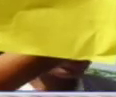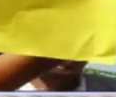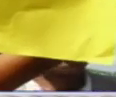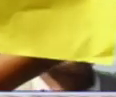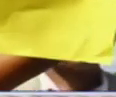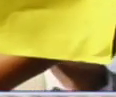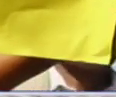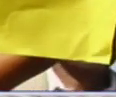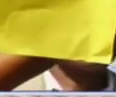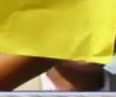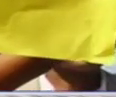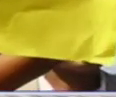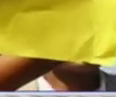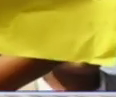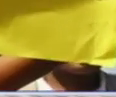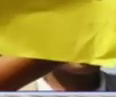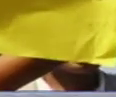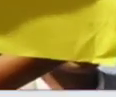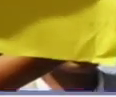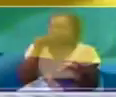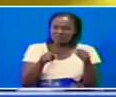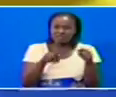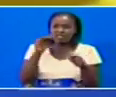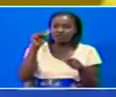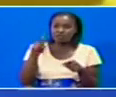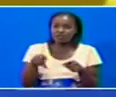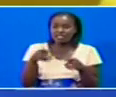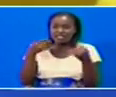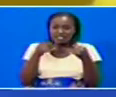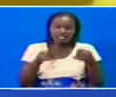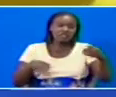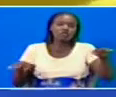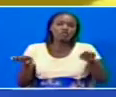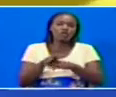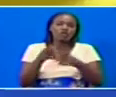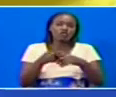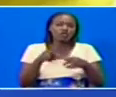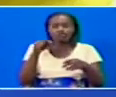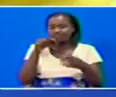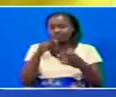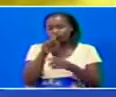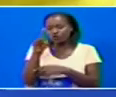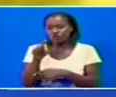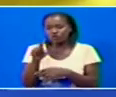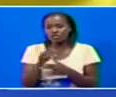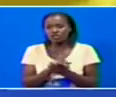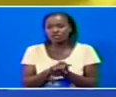misappropriated. They are also accusing the local area member of parliament of trying to block them from demonstrating.